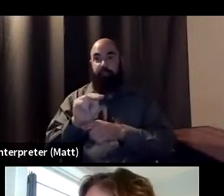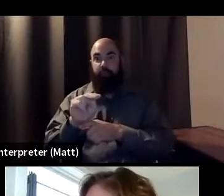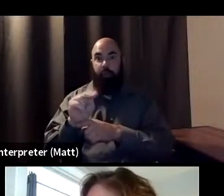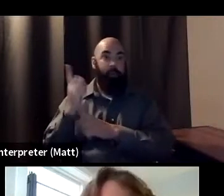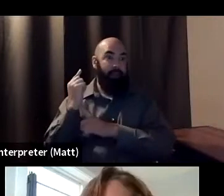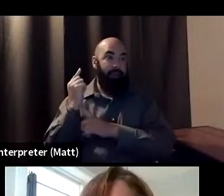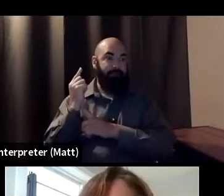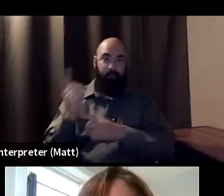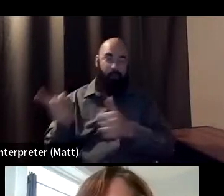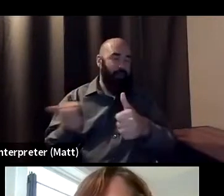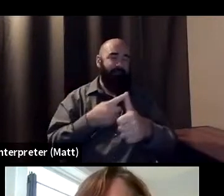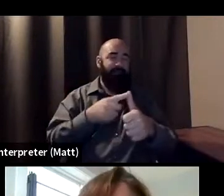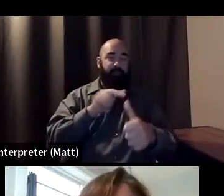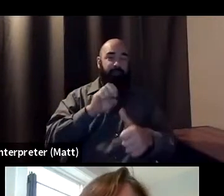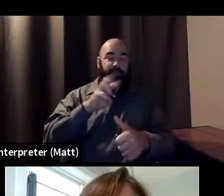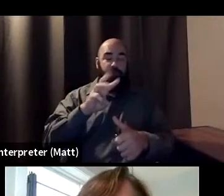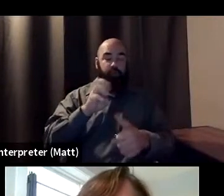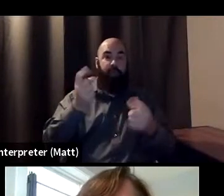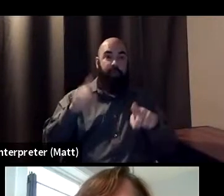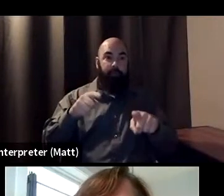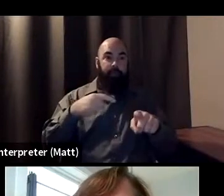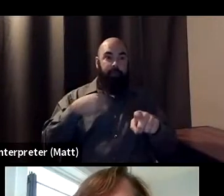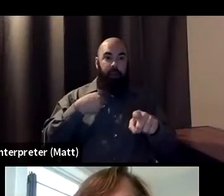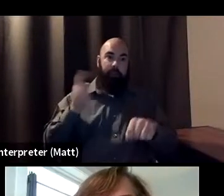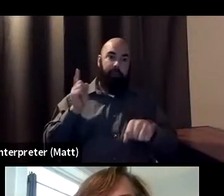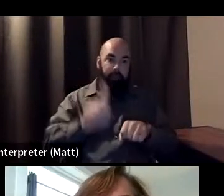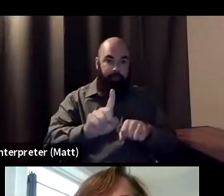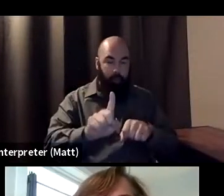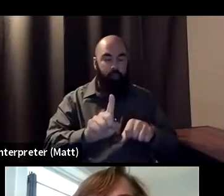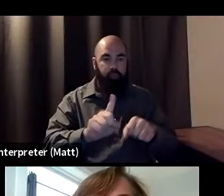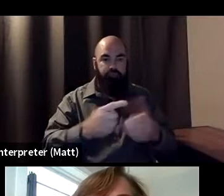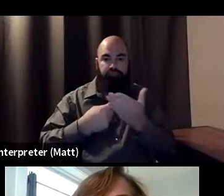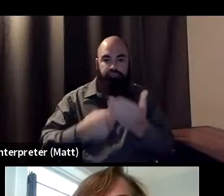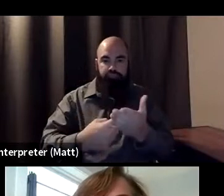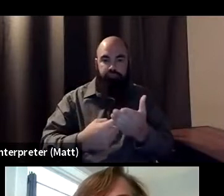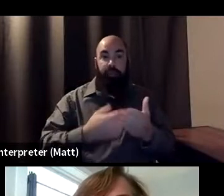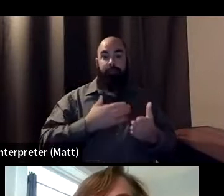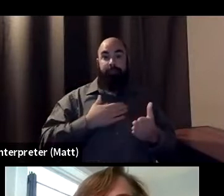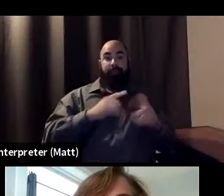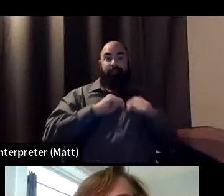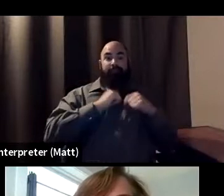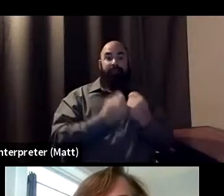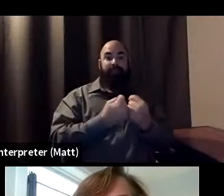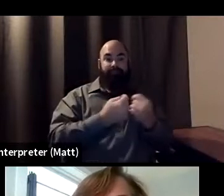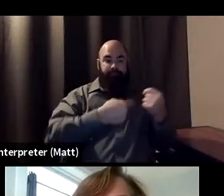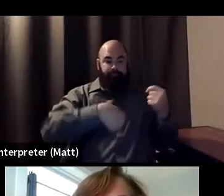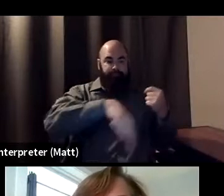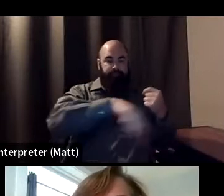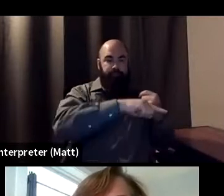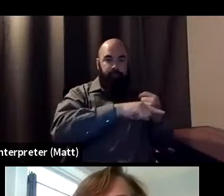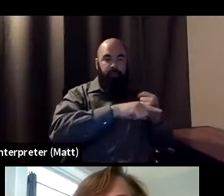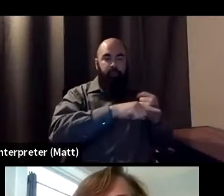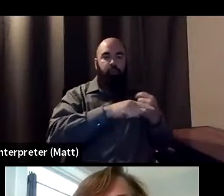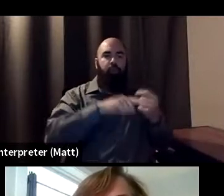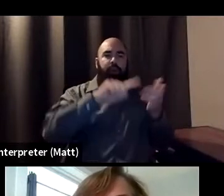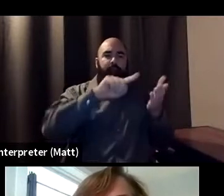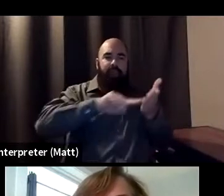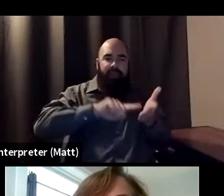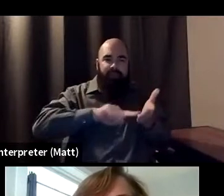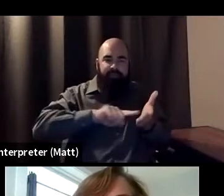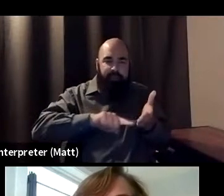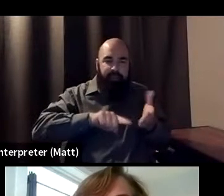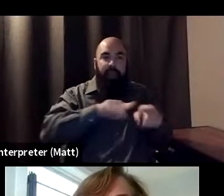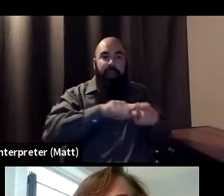news first broke. I lead a team of epidemiologists and case investigators and